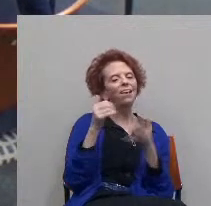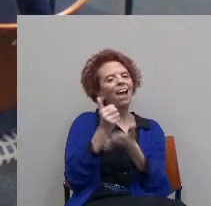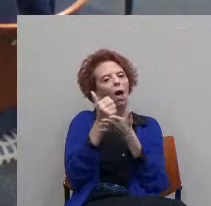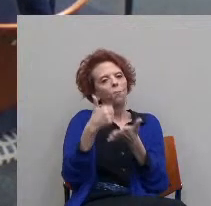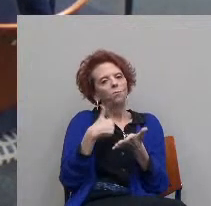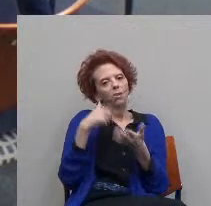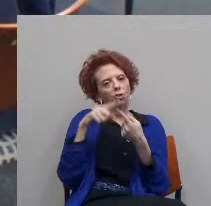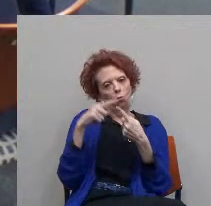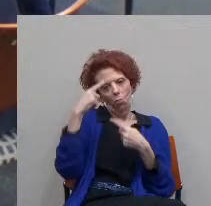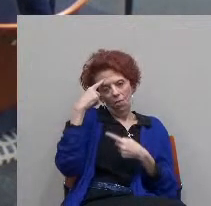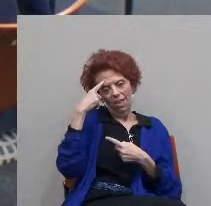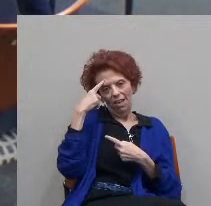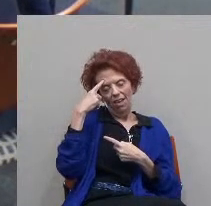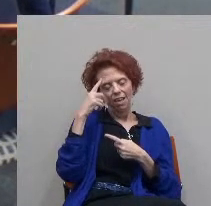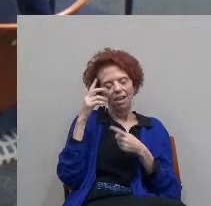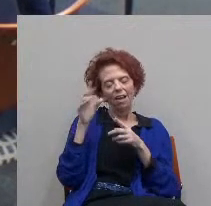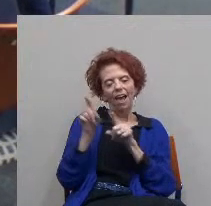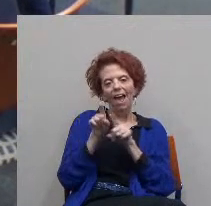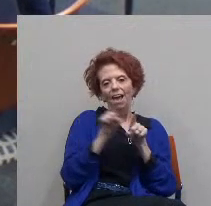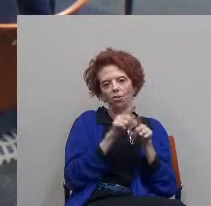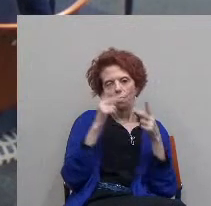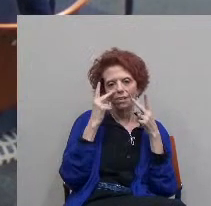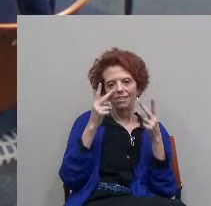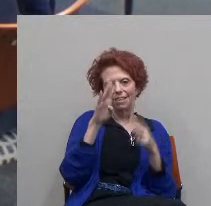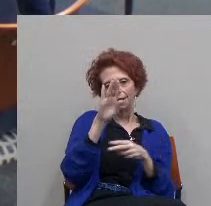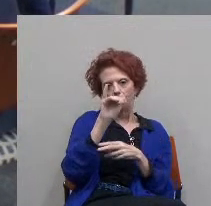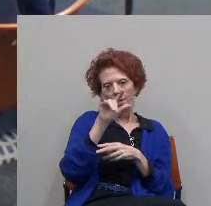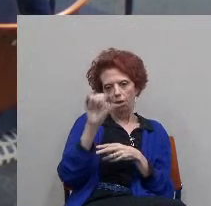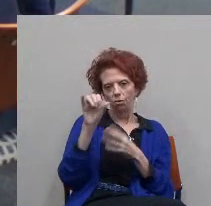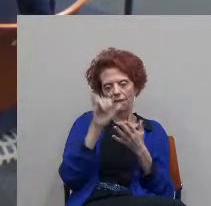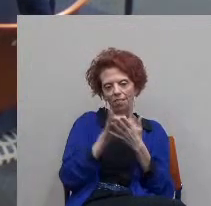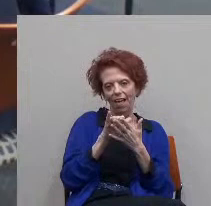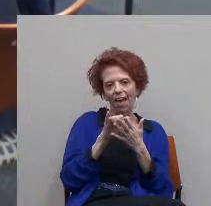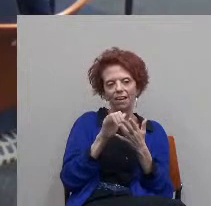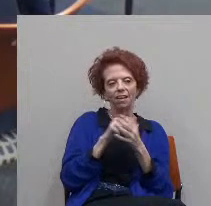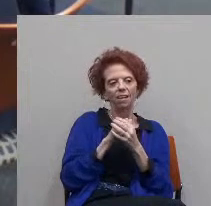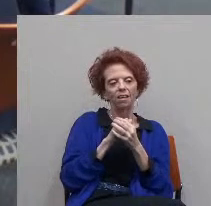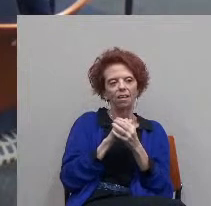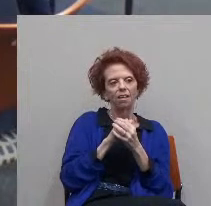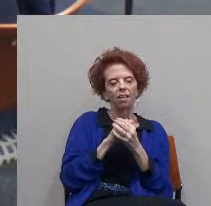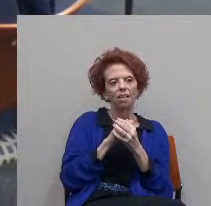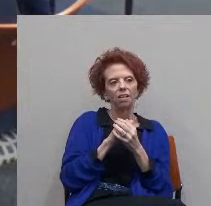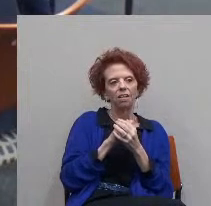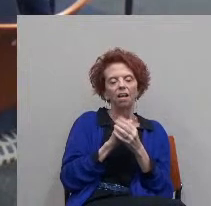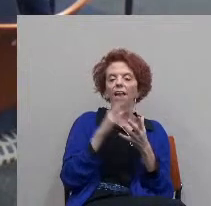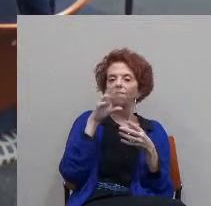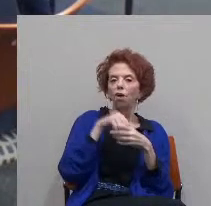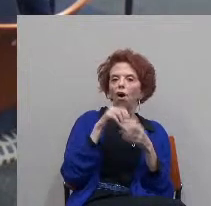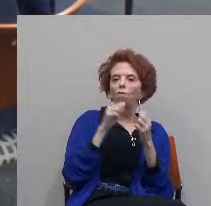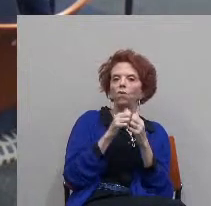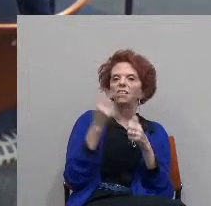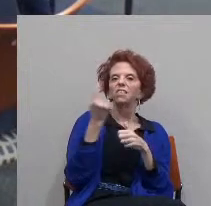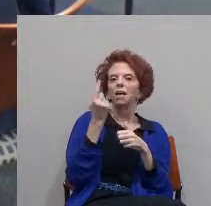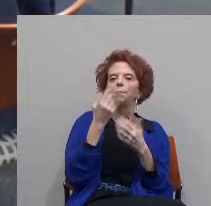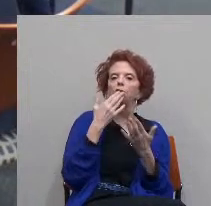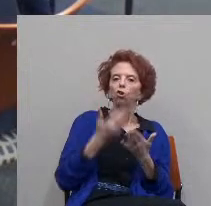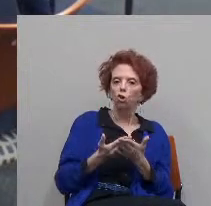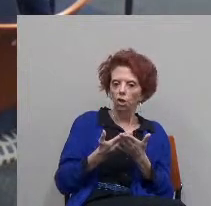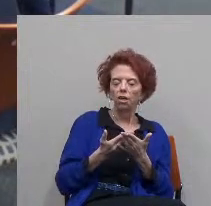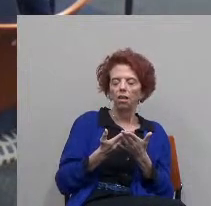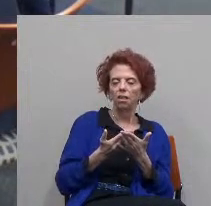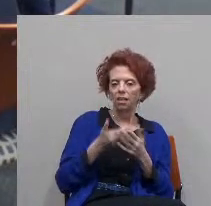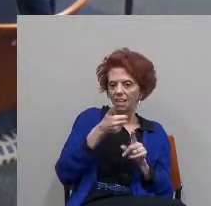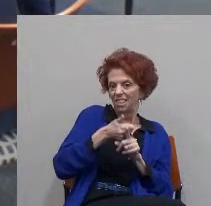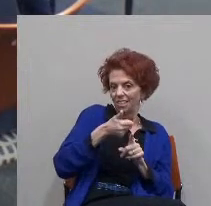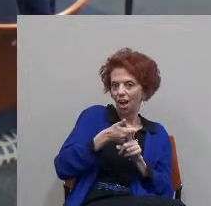think about, as we look at bills, that filter around something may be good in